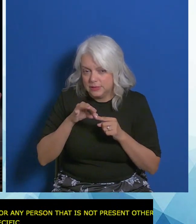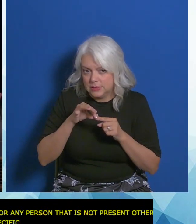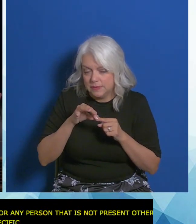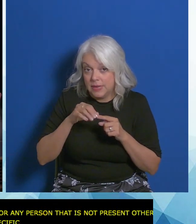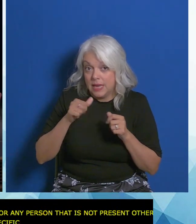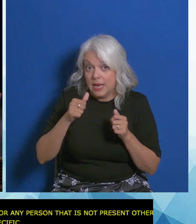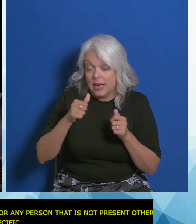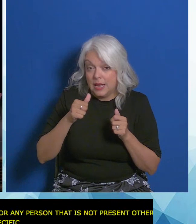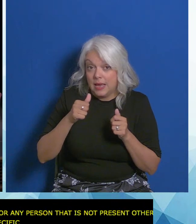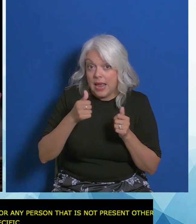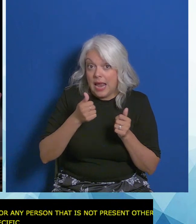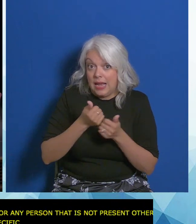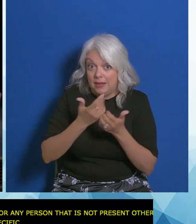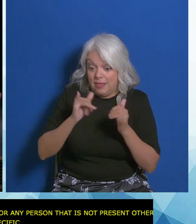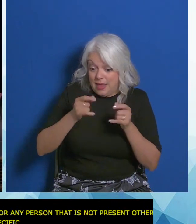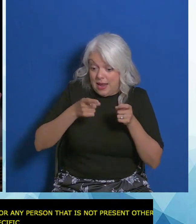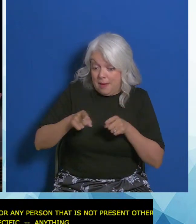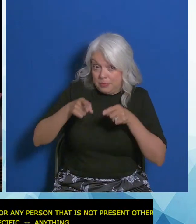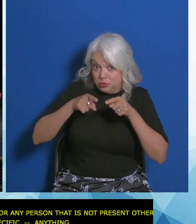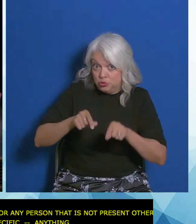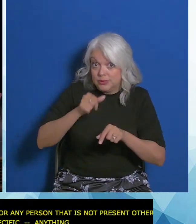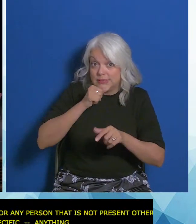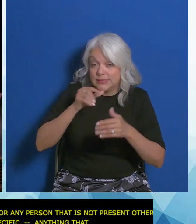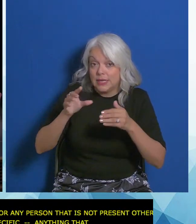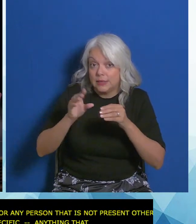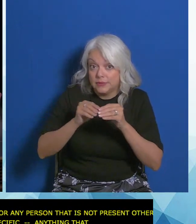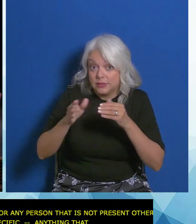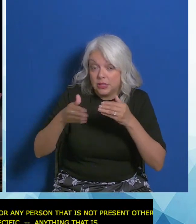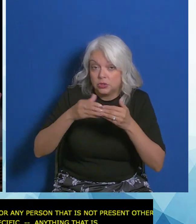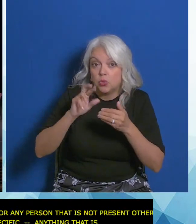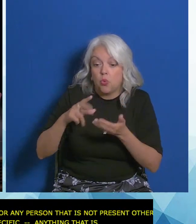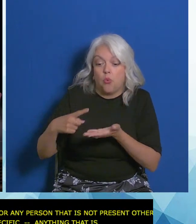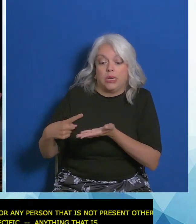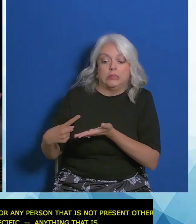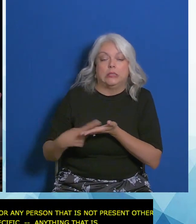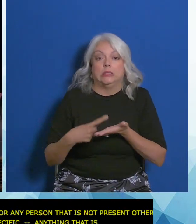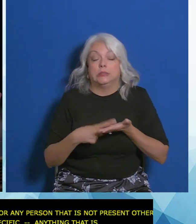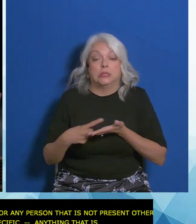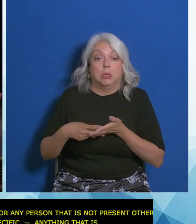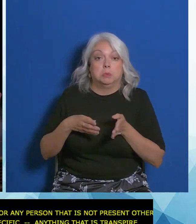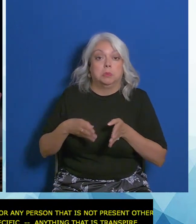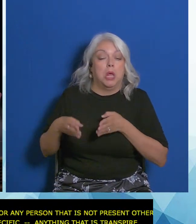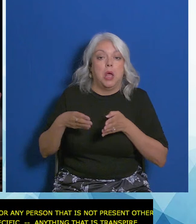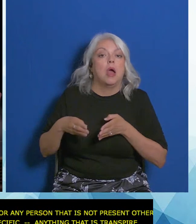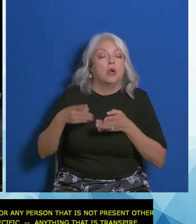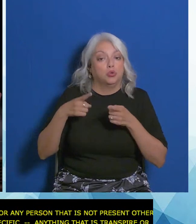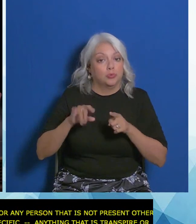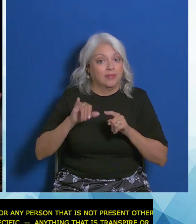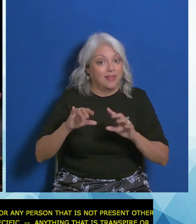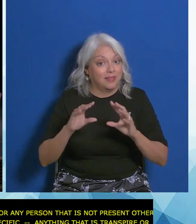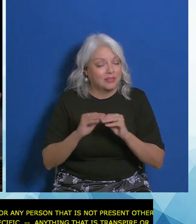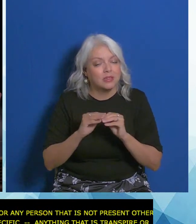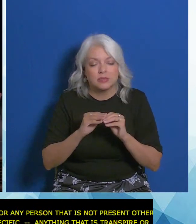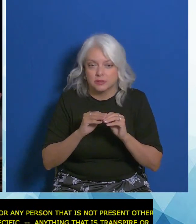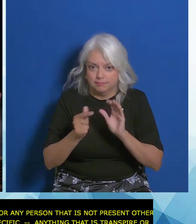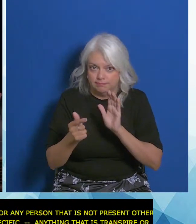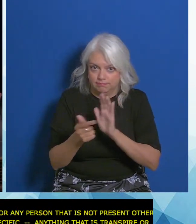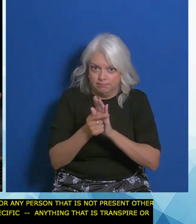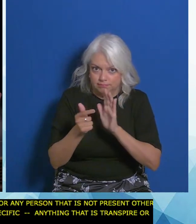anything that has transpired or has been discussed during this executive session.